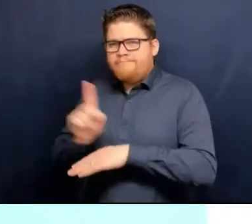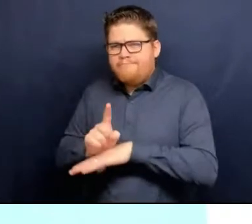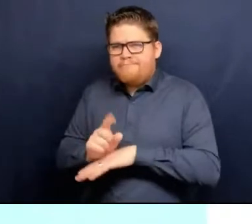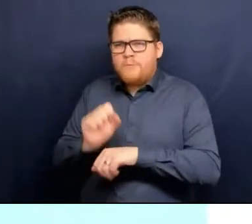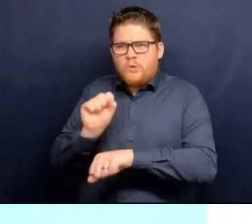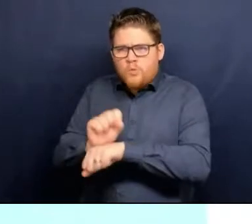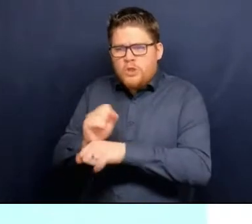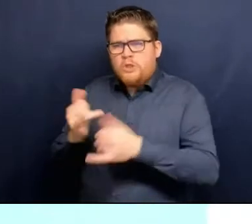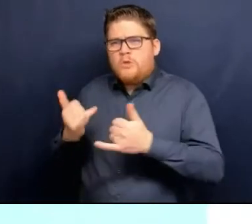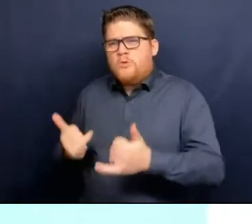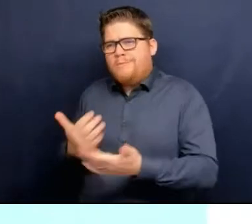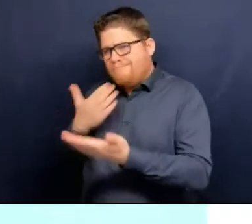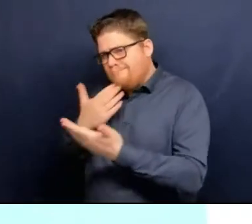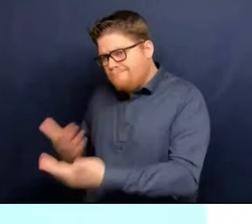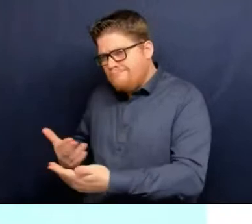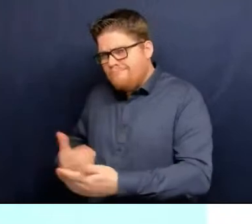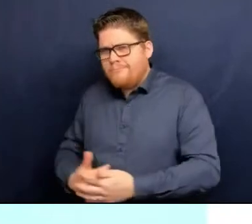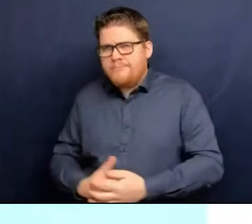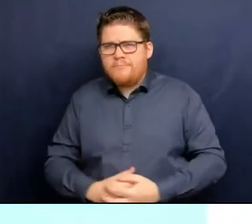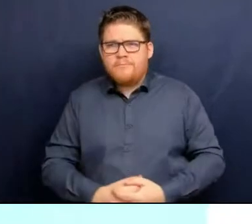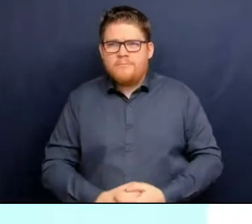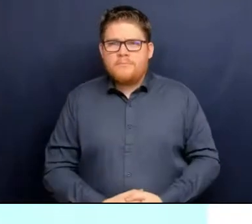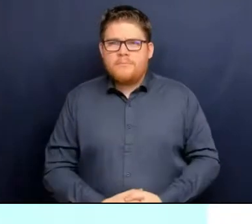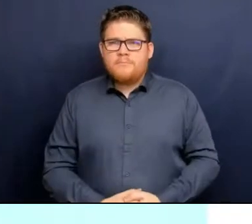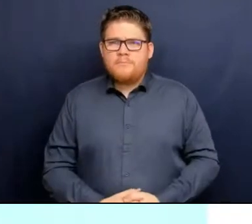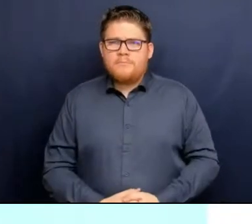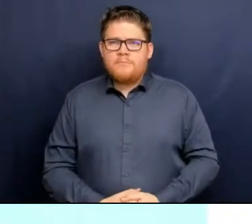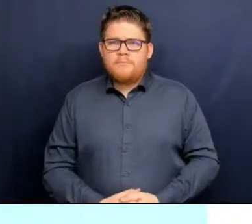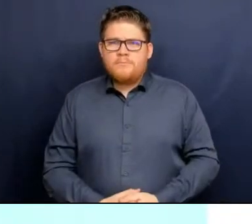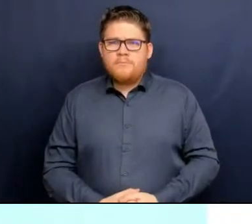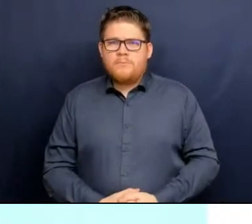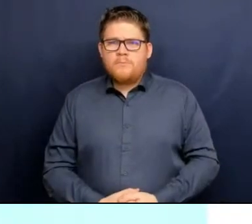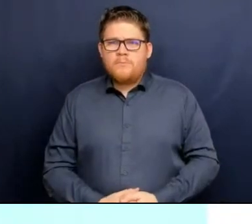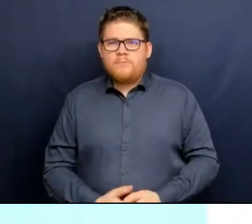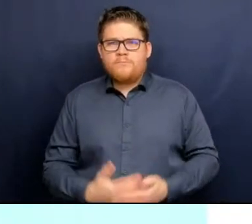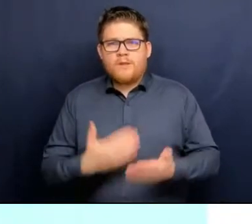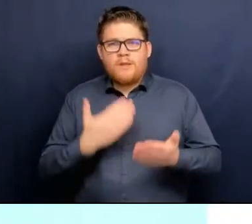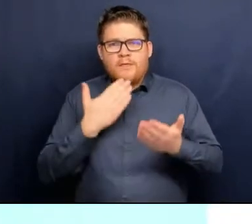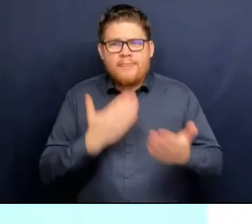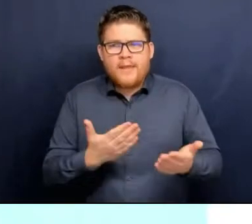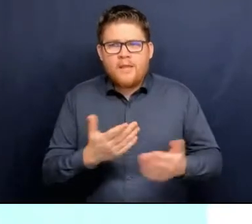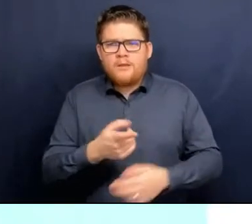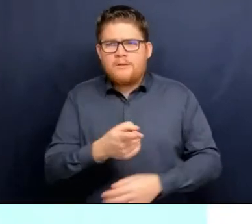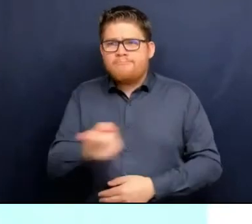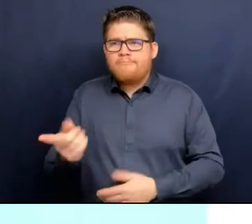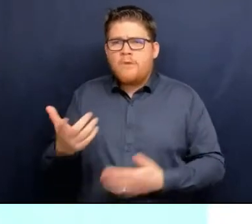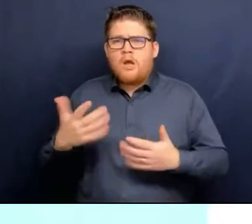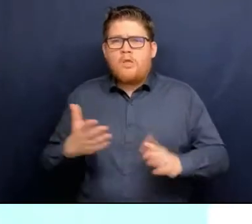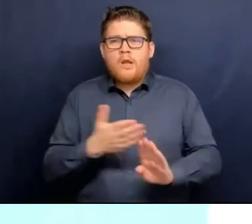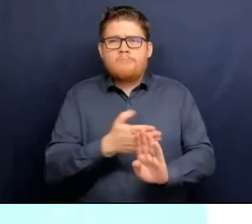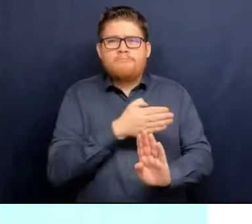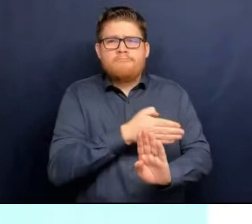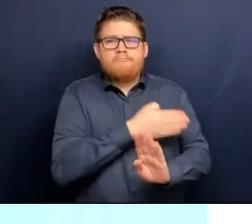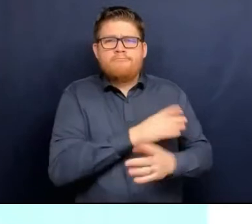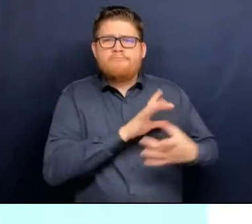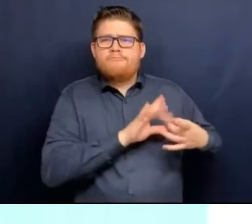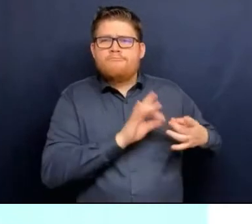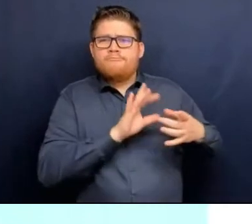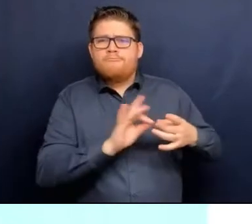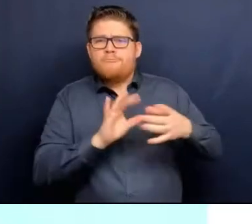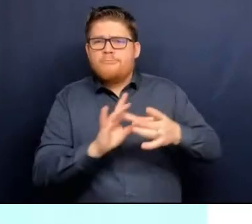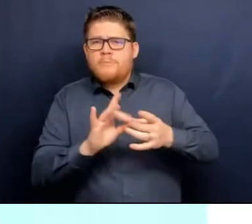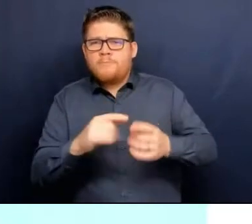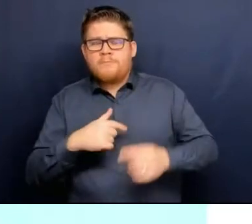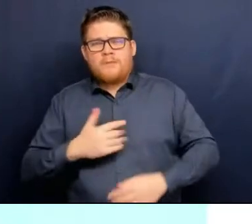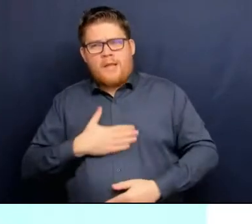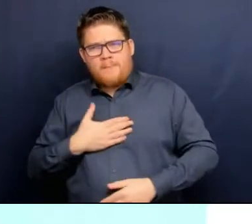Minister Rankin, for the invitation that you provided to us. And I'm really happy to be here today. And I'm most especially